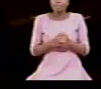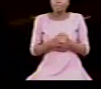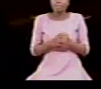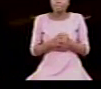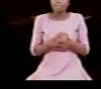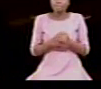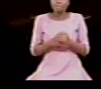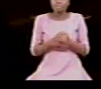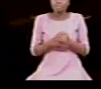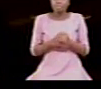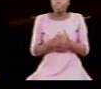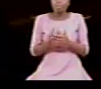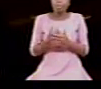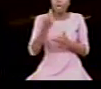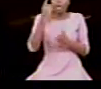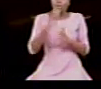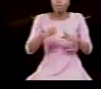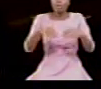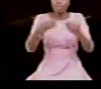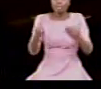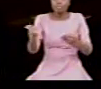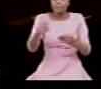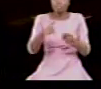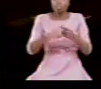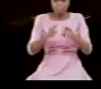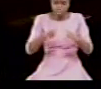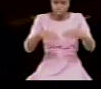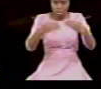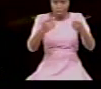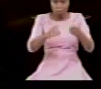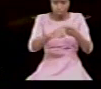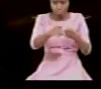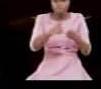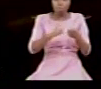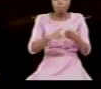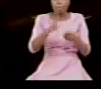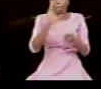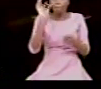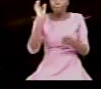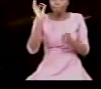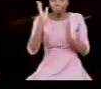You are the one hindering them to give, to prosper.